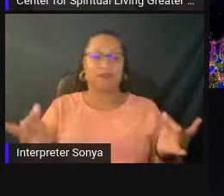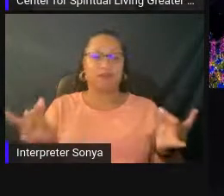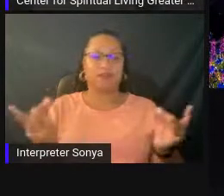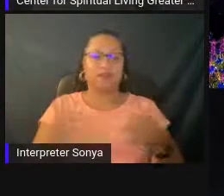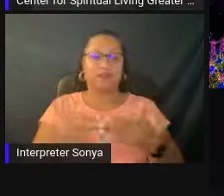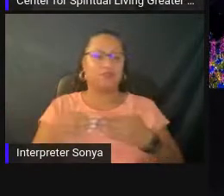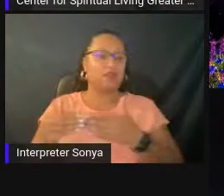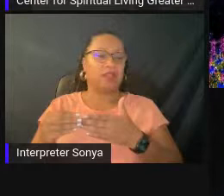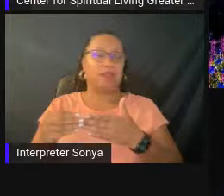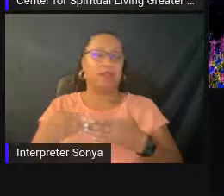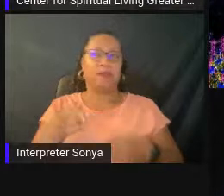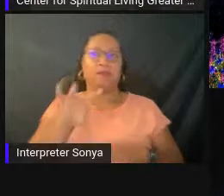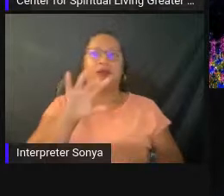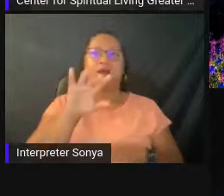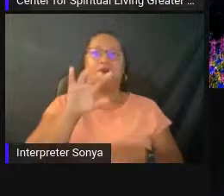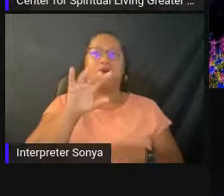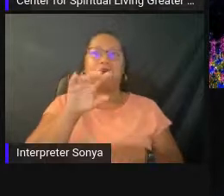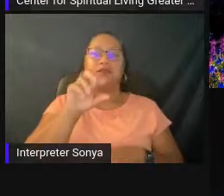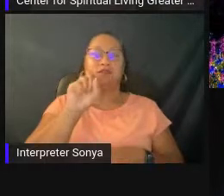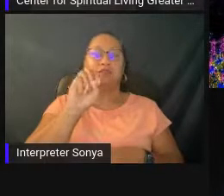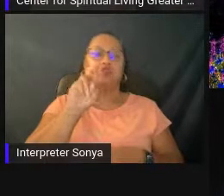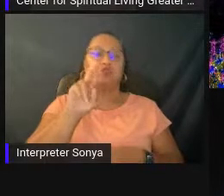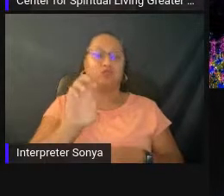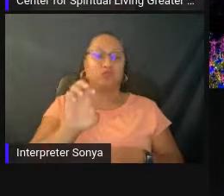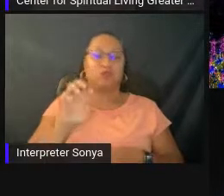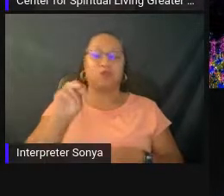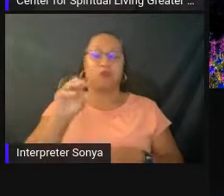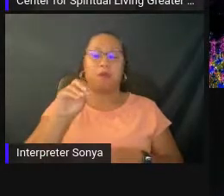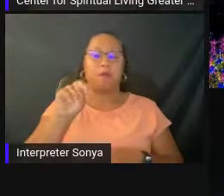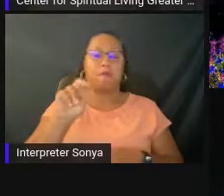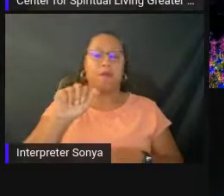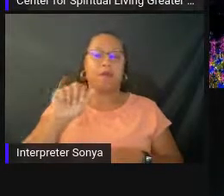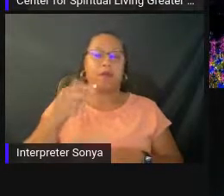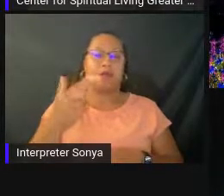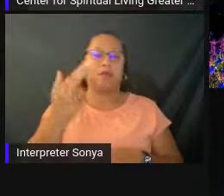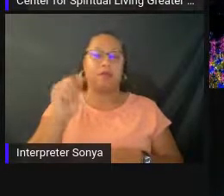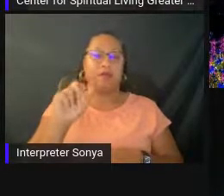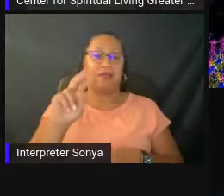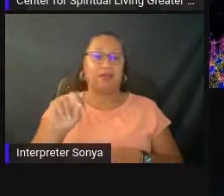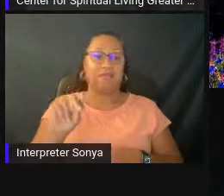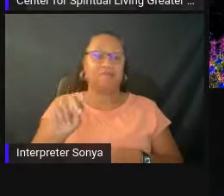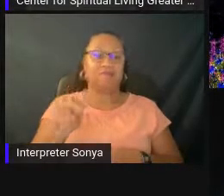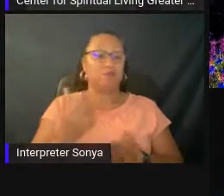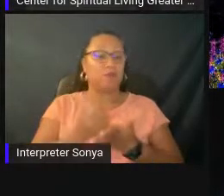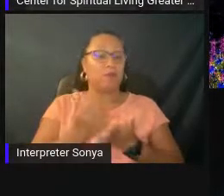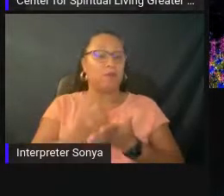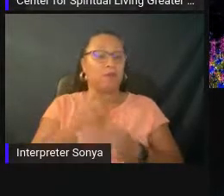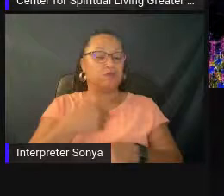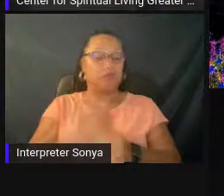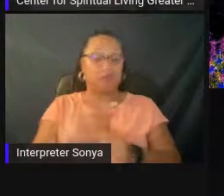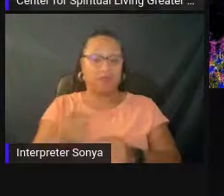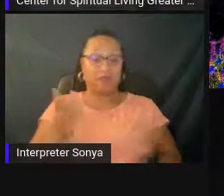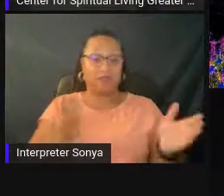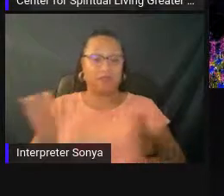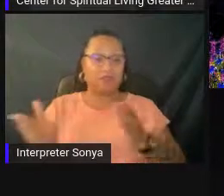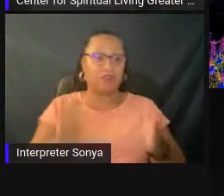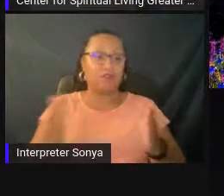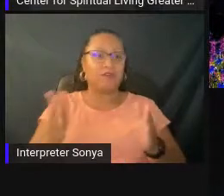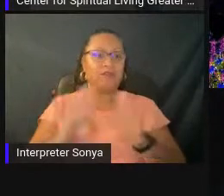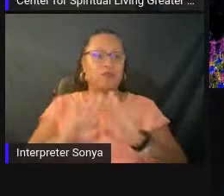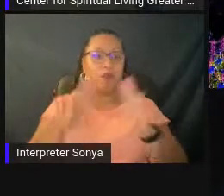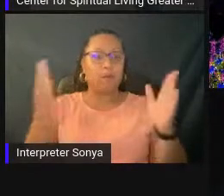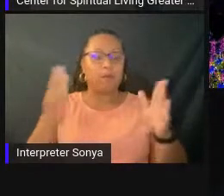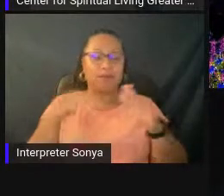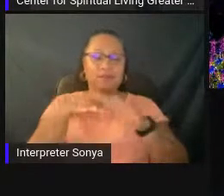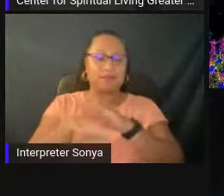Assisting with making this service open, inviting, and accessible to the deaf community are our sign language